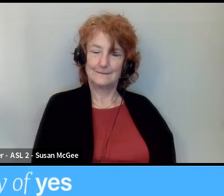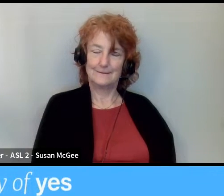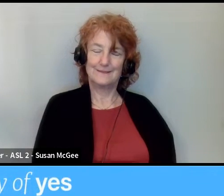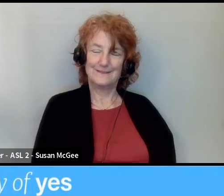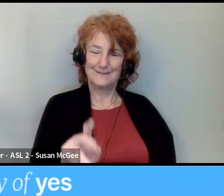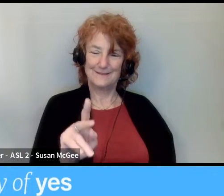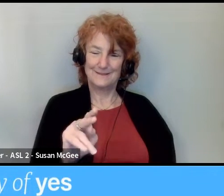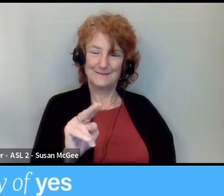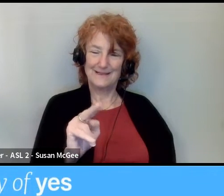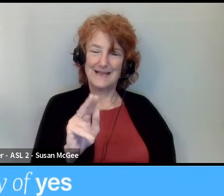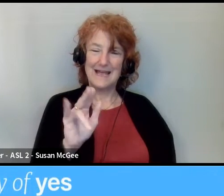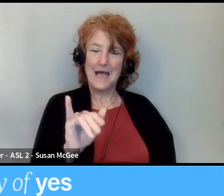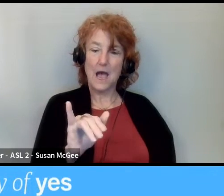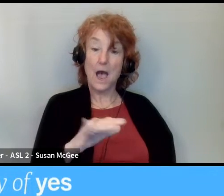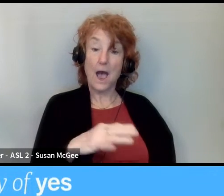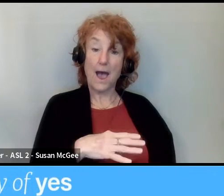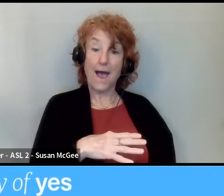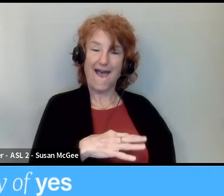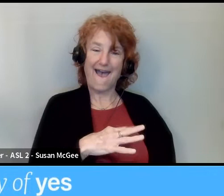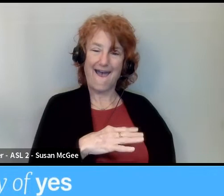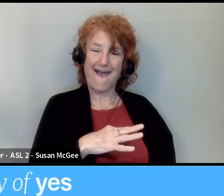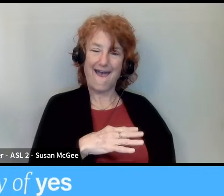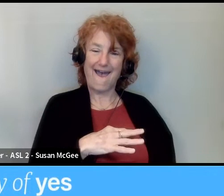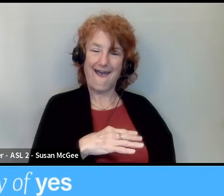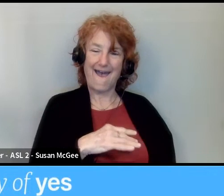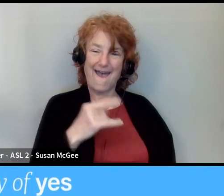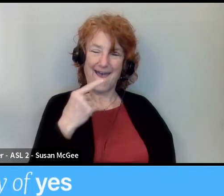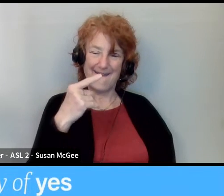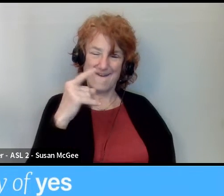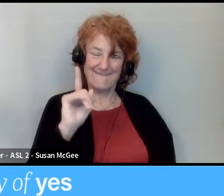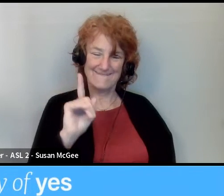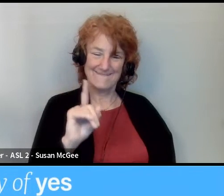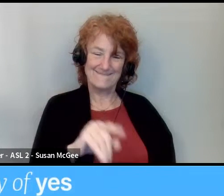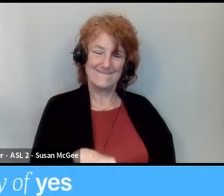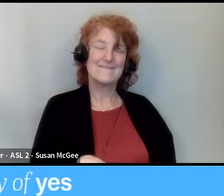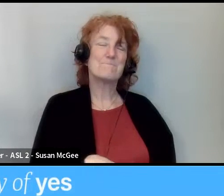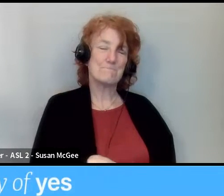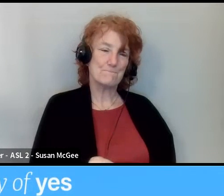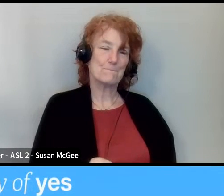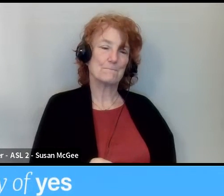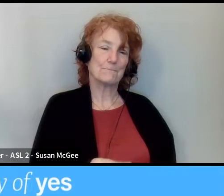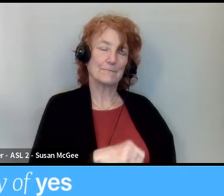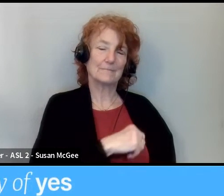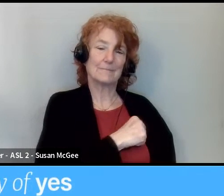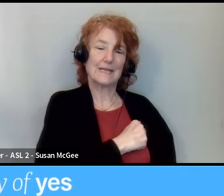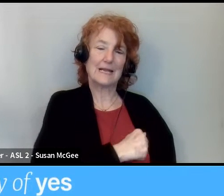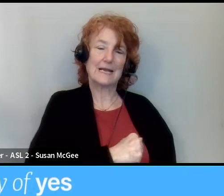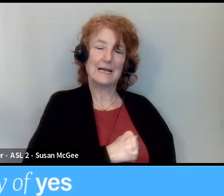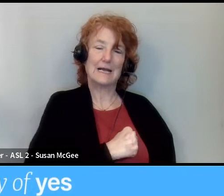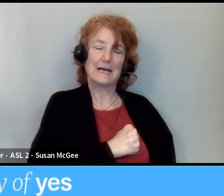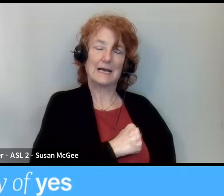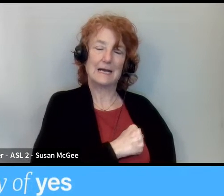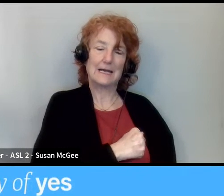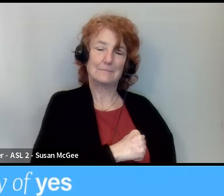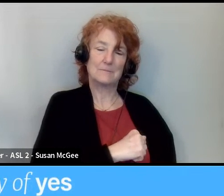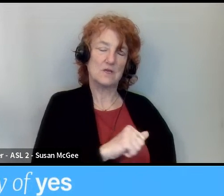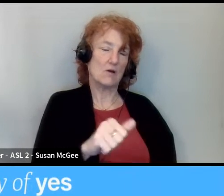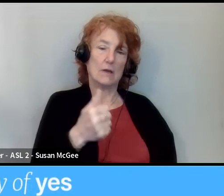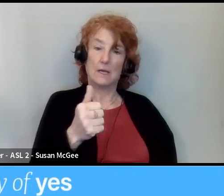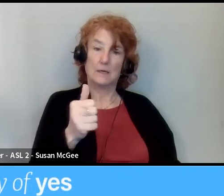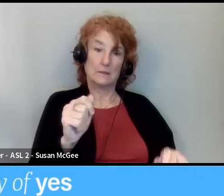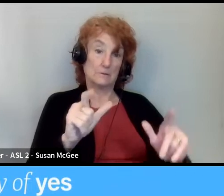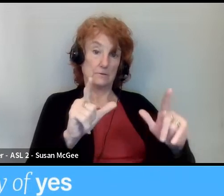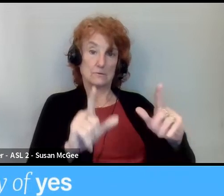Okay, Nancy, you got it. There you go. Yes, I'm sorry, another screen popped up and I couldn't see